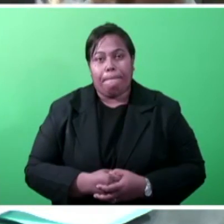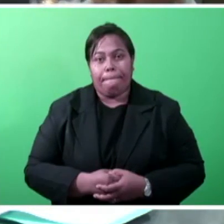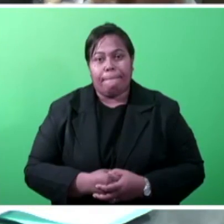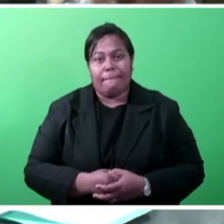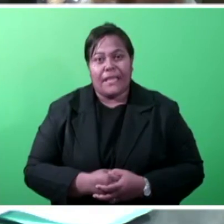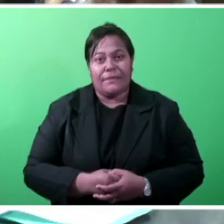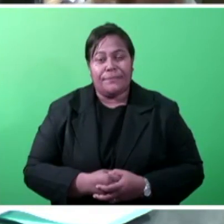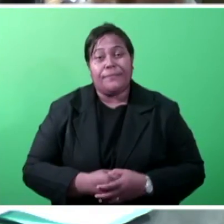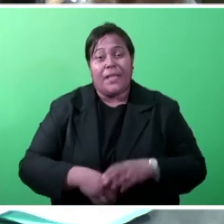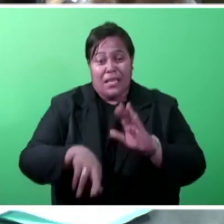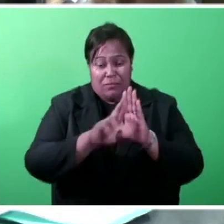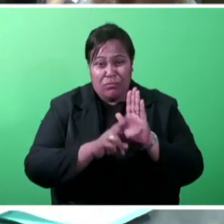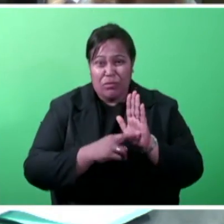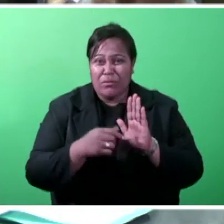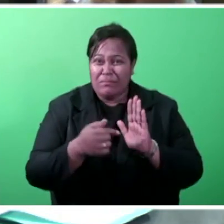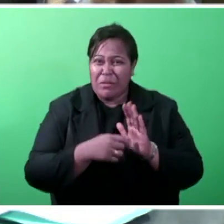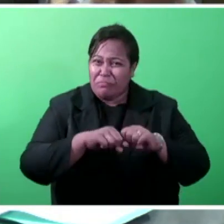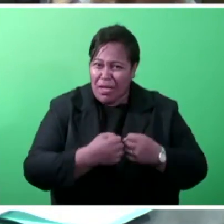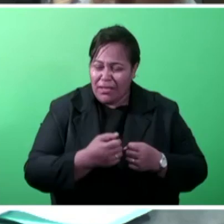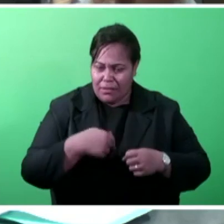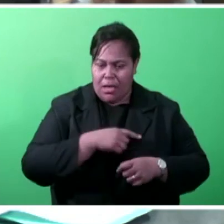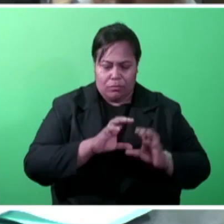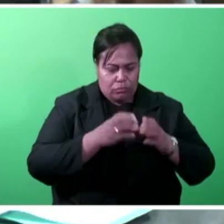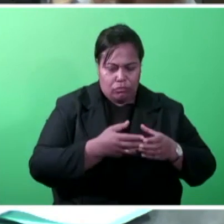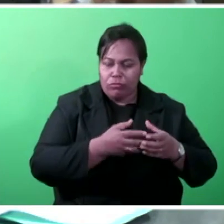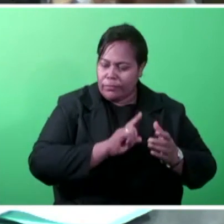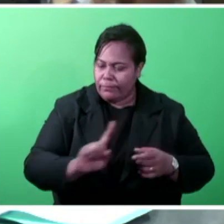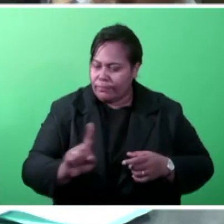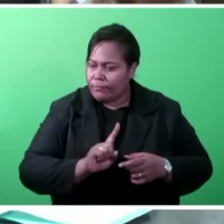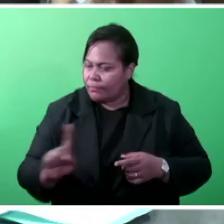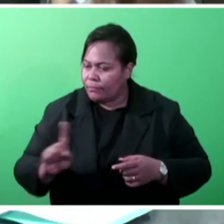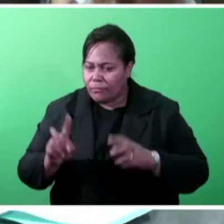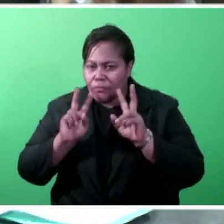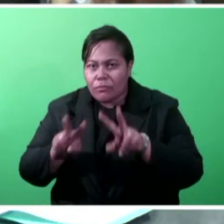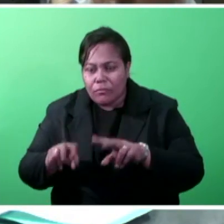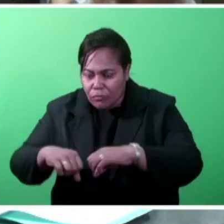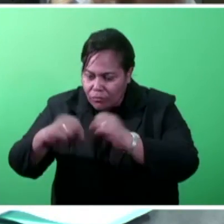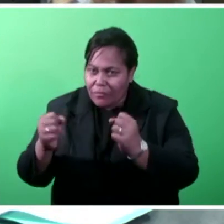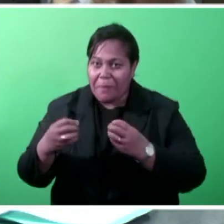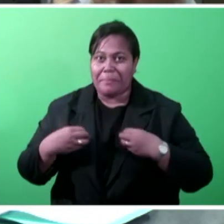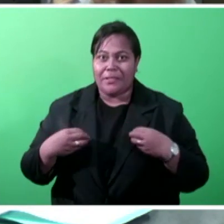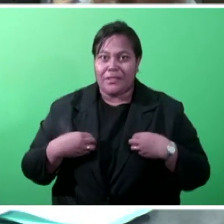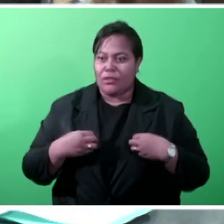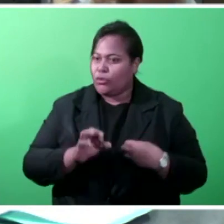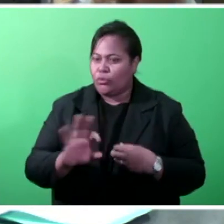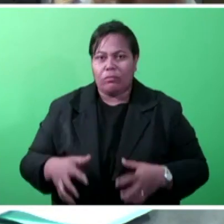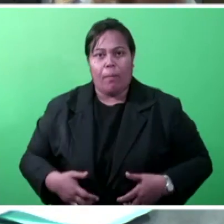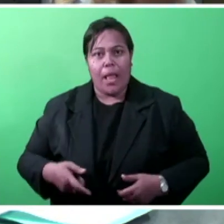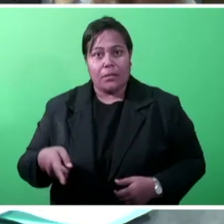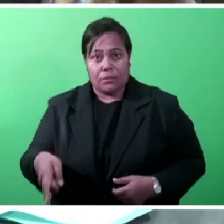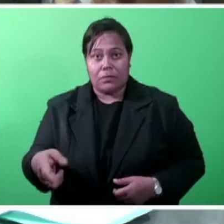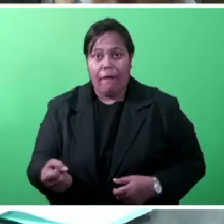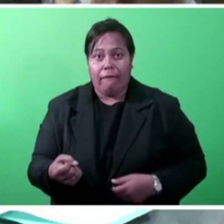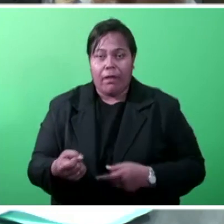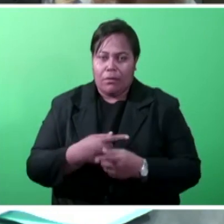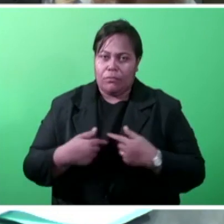has charged 38 companies in this current financial year for non-compliance issue, and the matters are before the